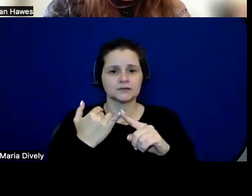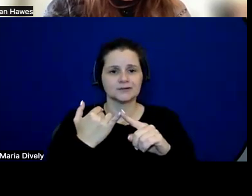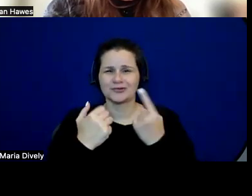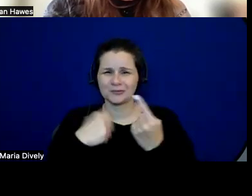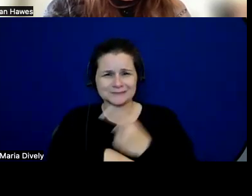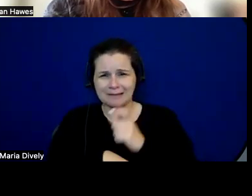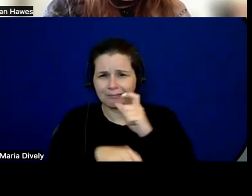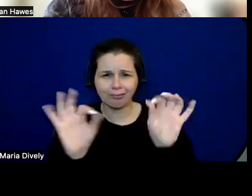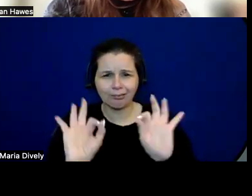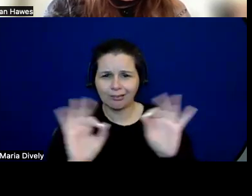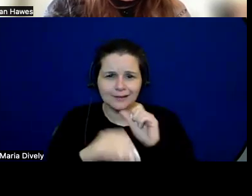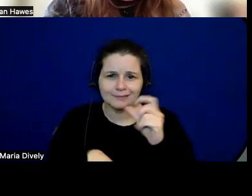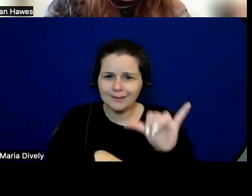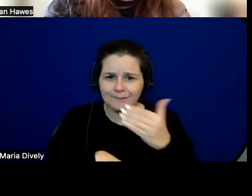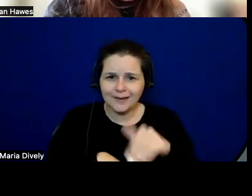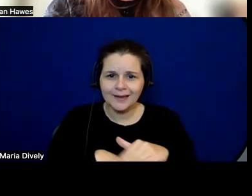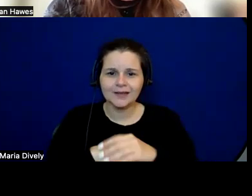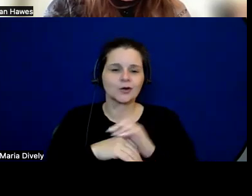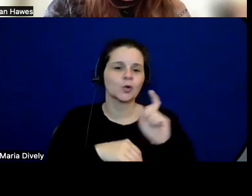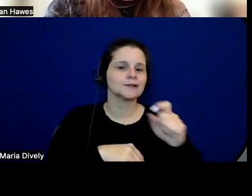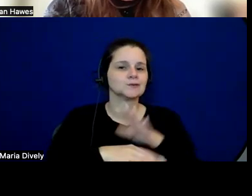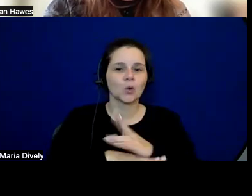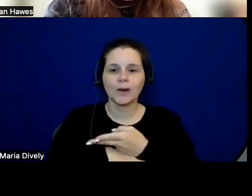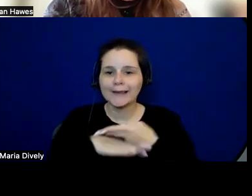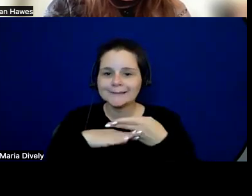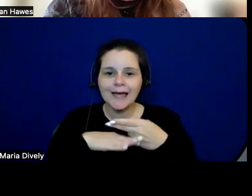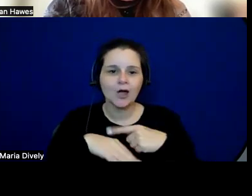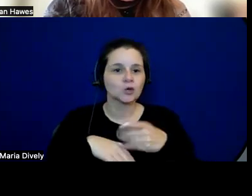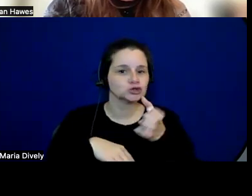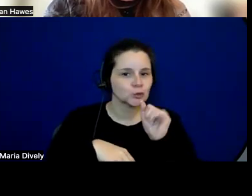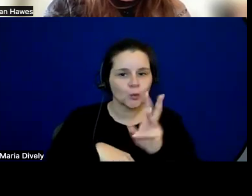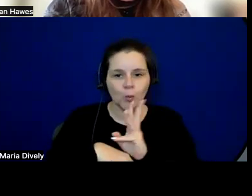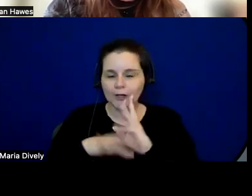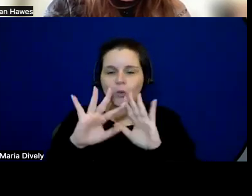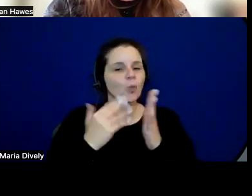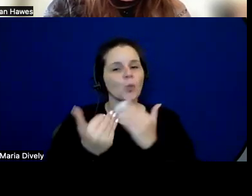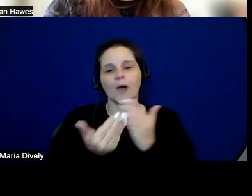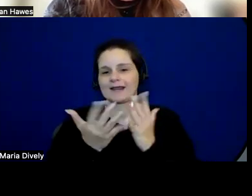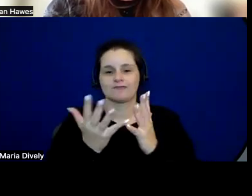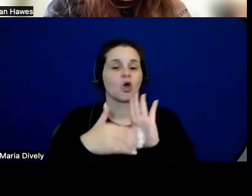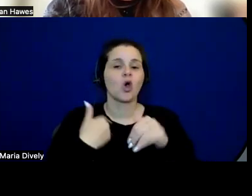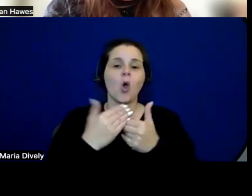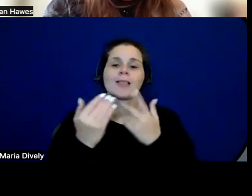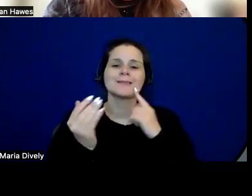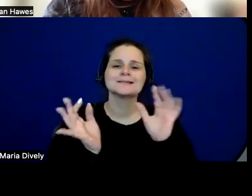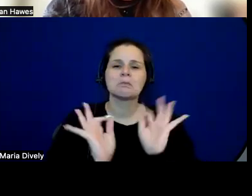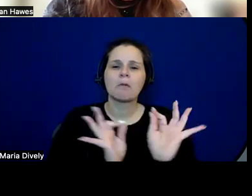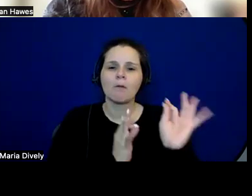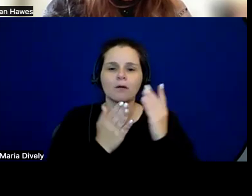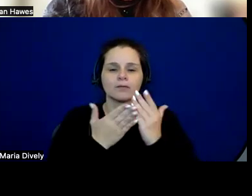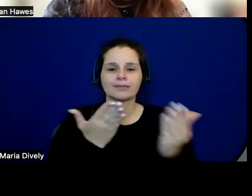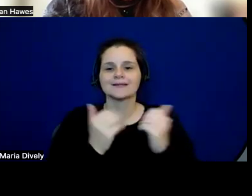that bad, or you just need to go lay down or drink some water, whatever. all these little things we do